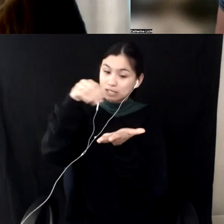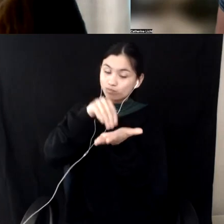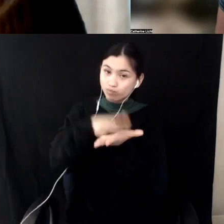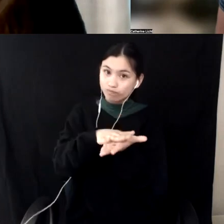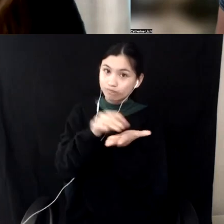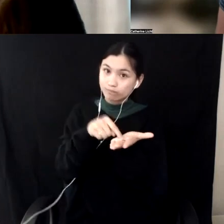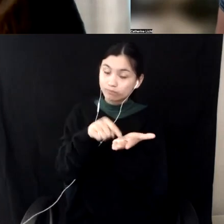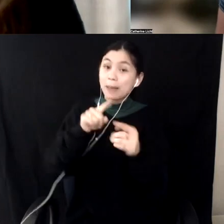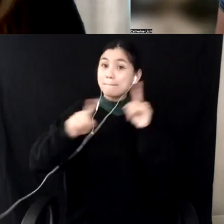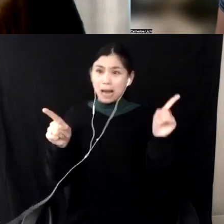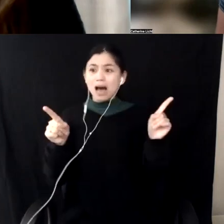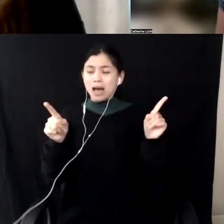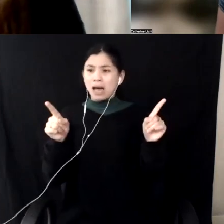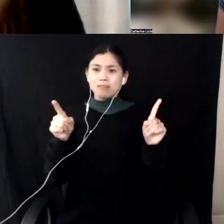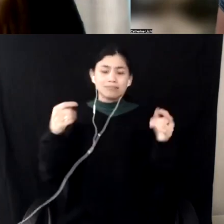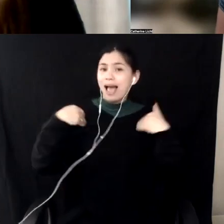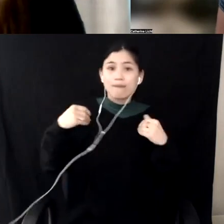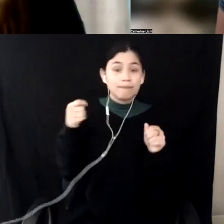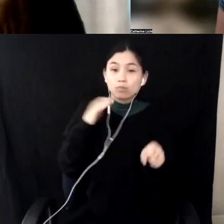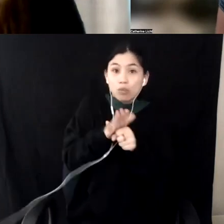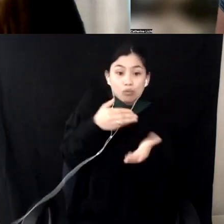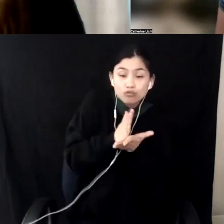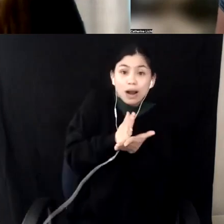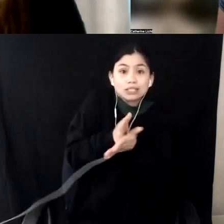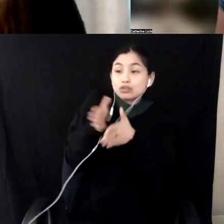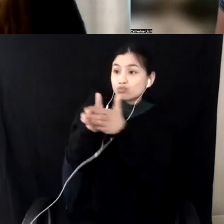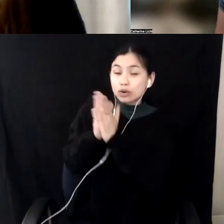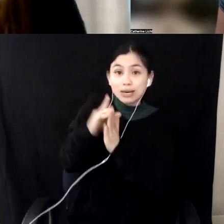But they do have the full rights to gain that.